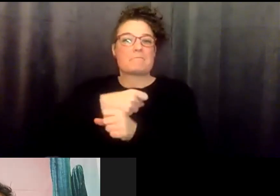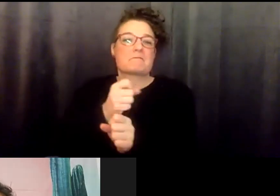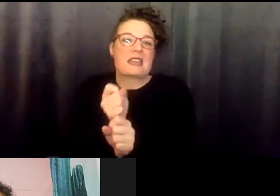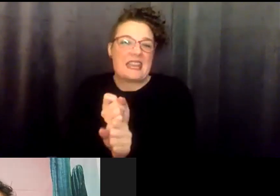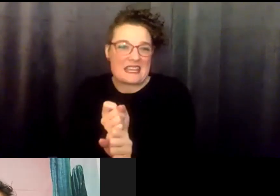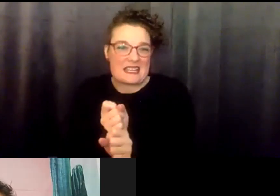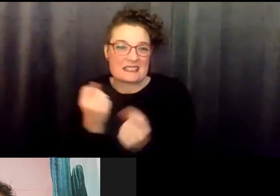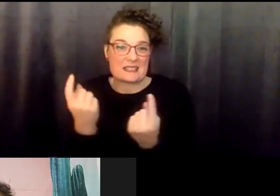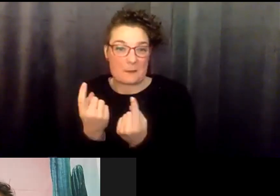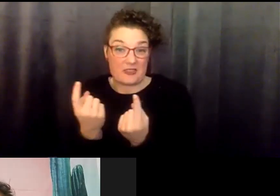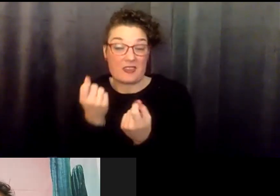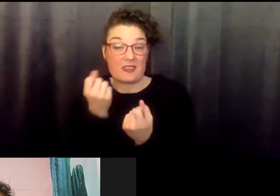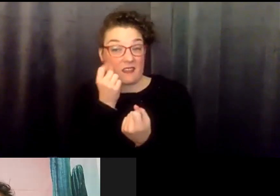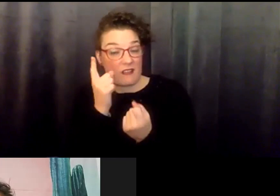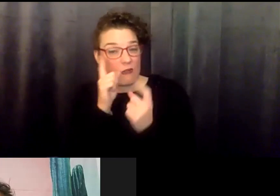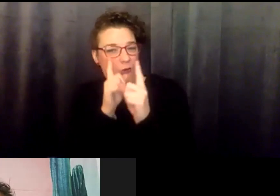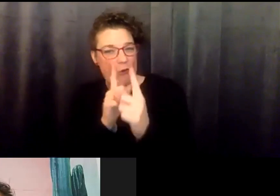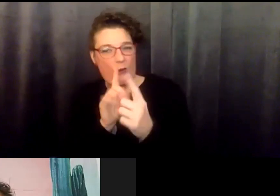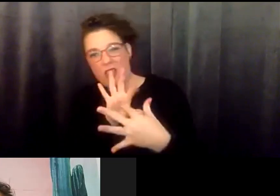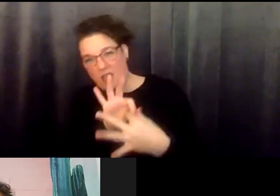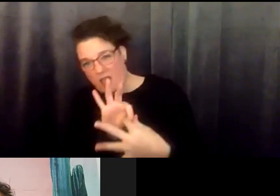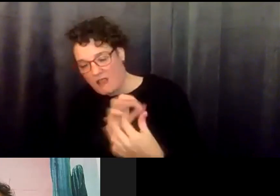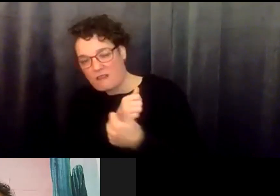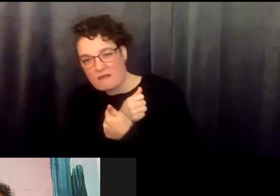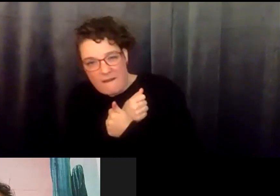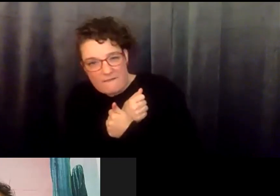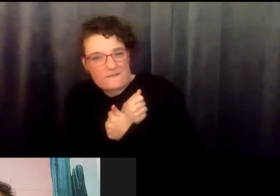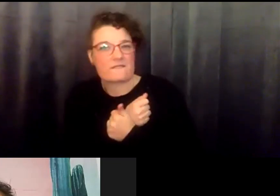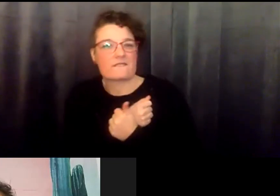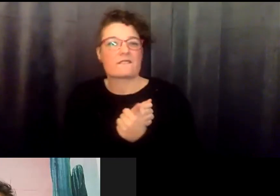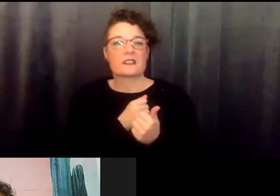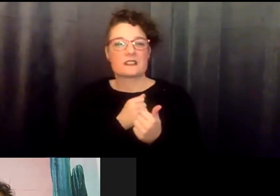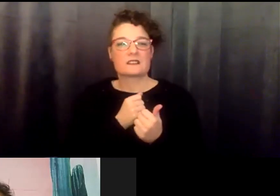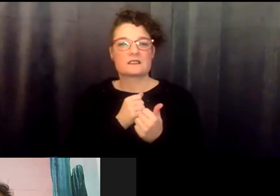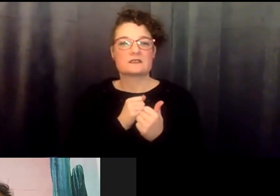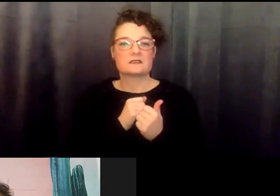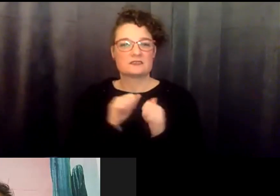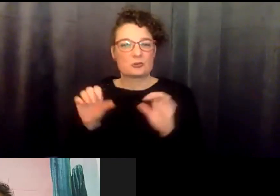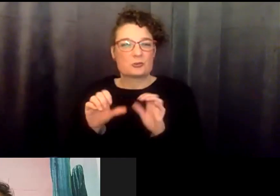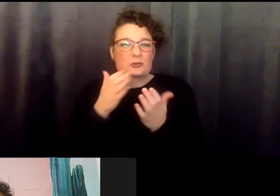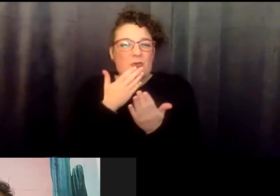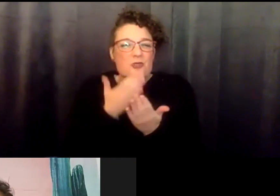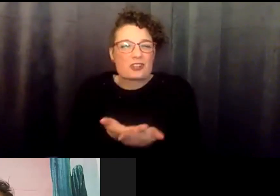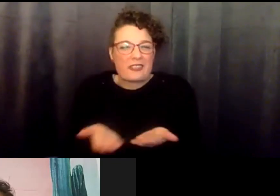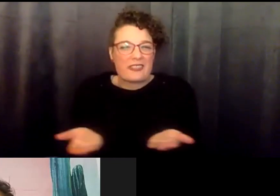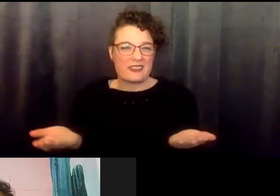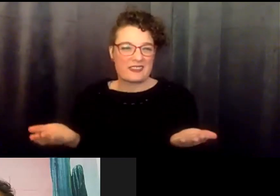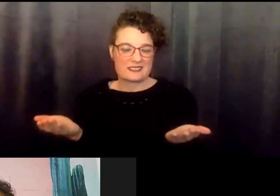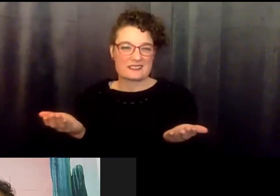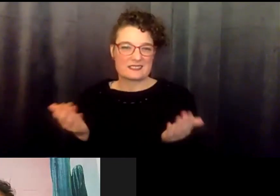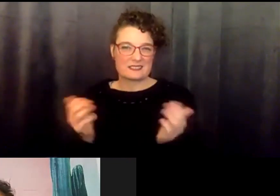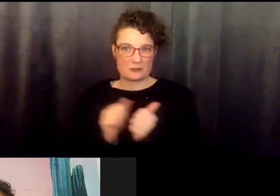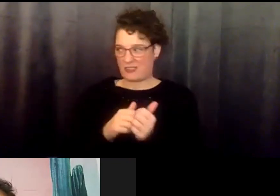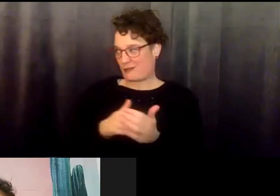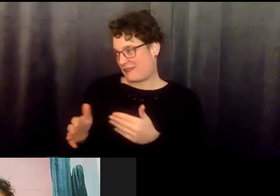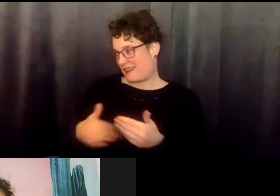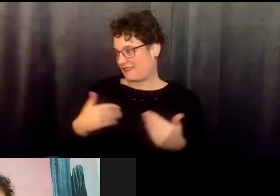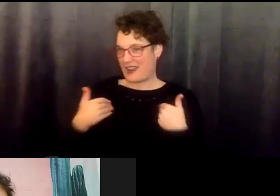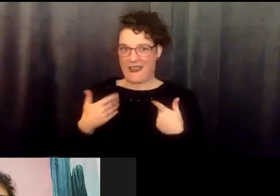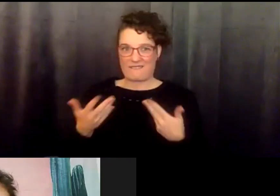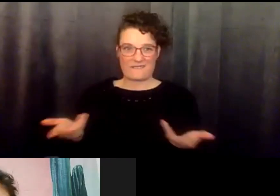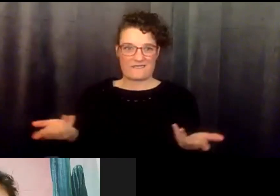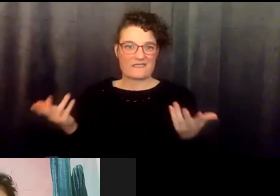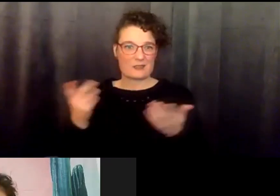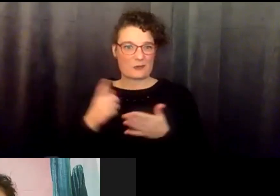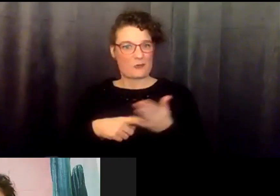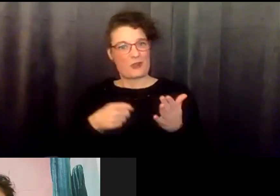with the goals of relating and loving and just doing good with what you have, doing good with what